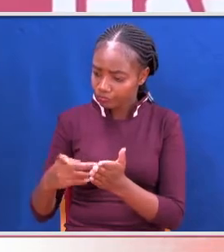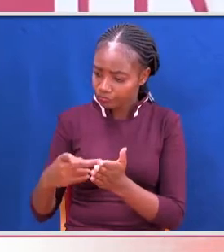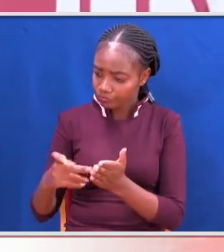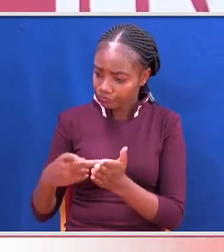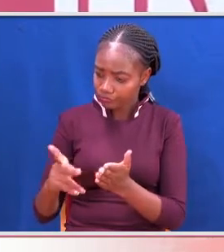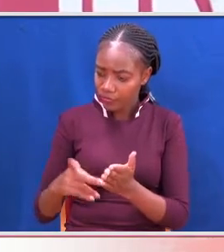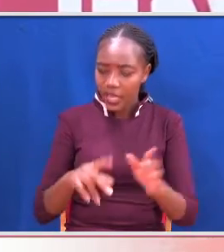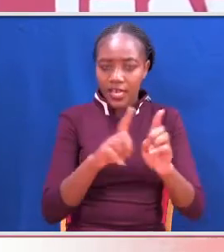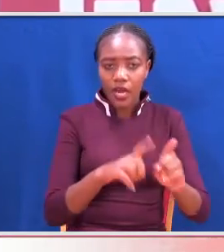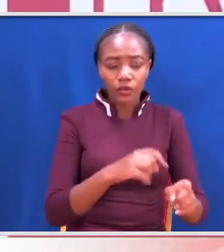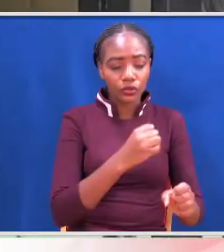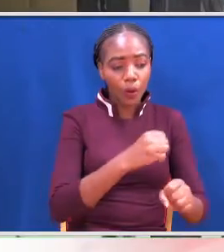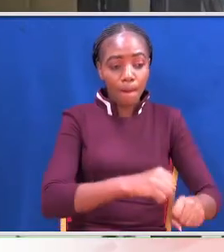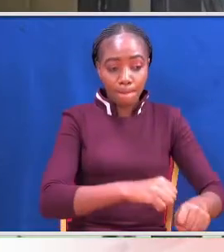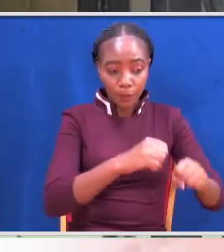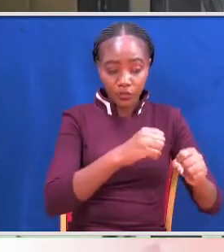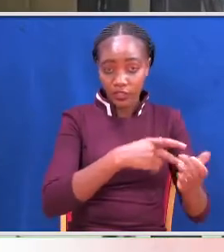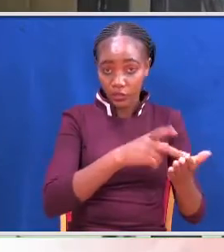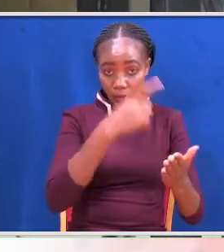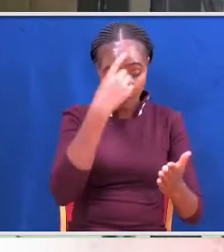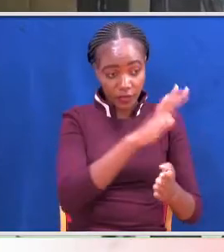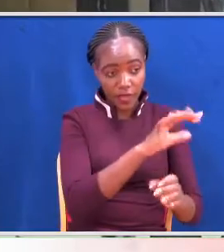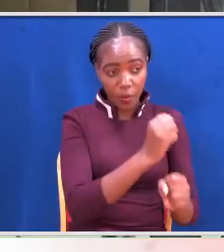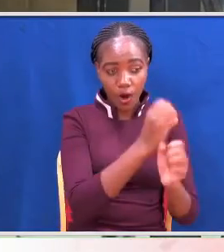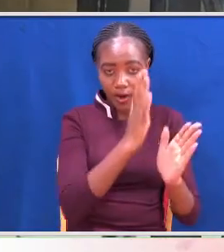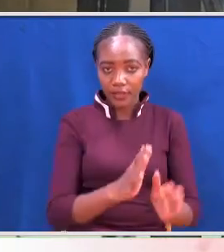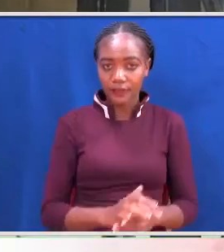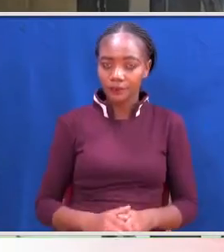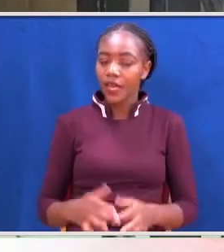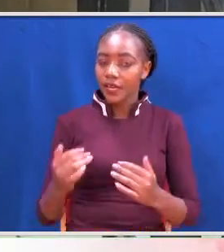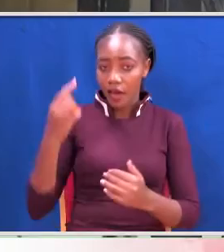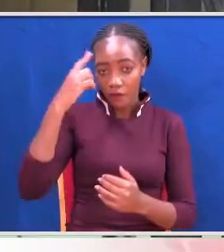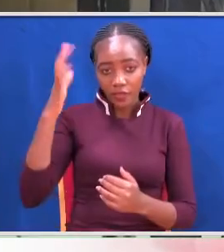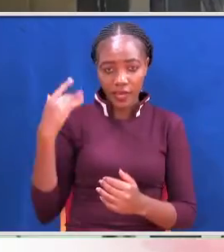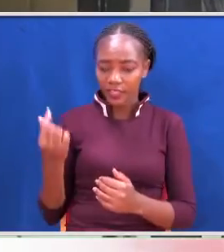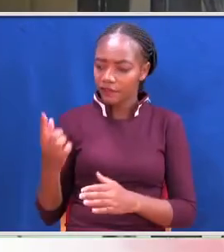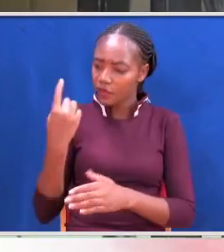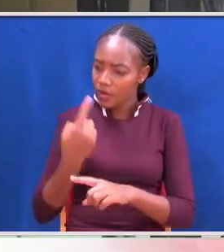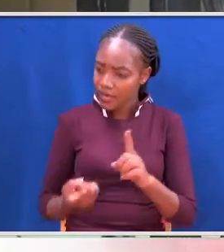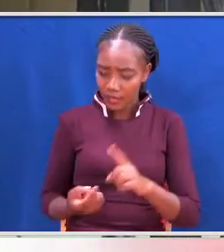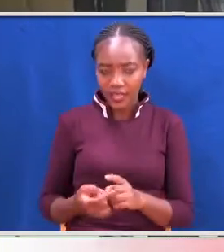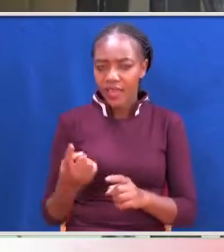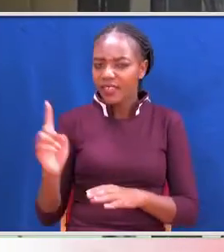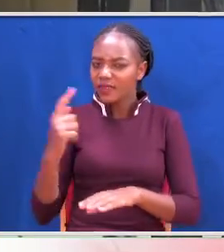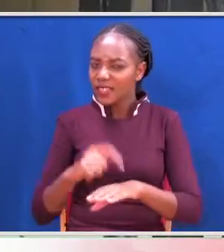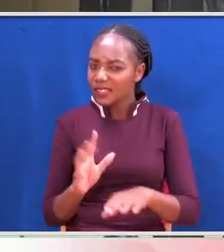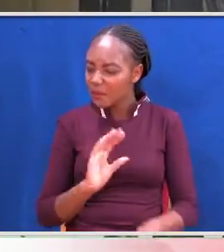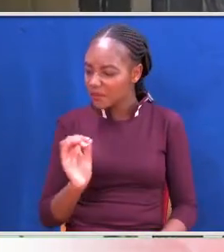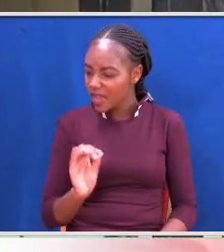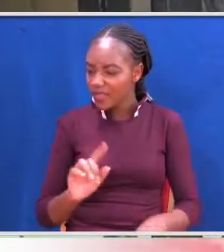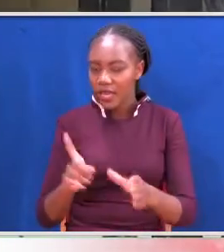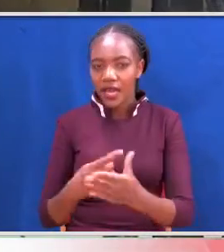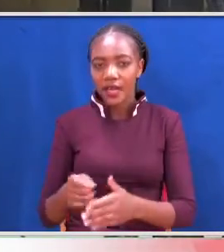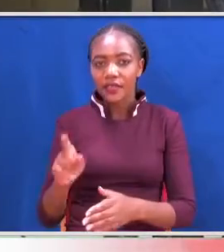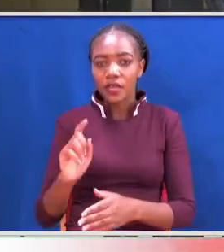to pay contributions for their staff. We have, over the last few years, because this is not the first time this idea has been mooted, we've